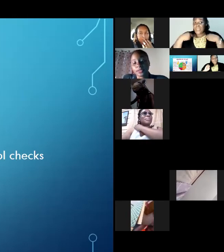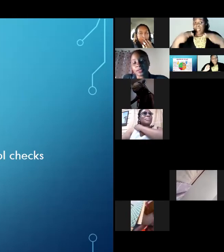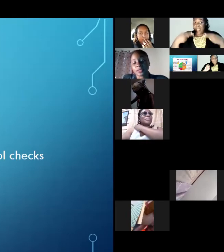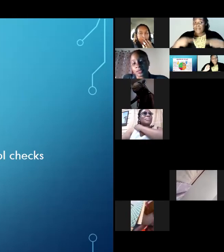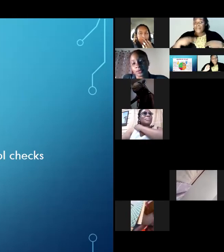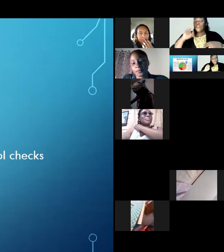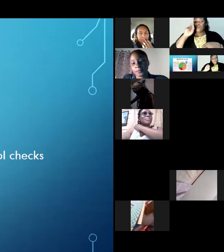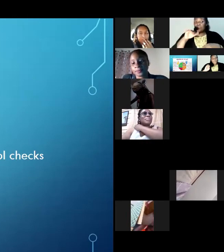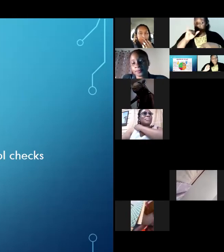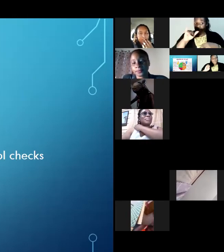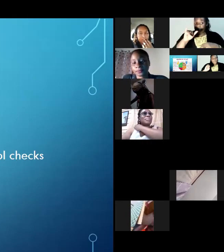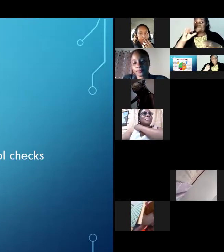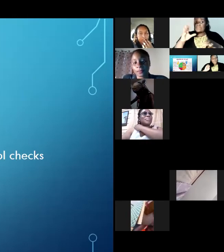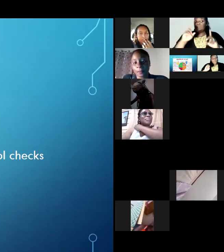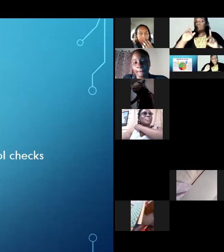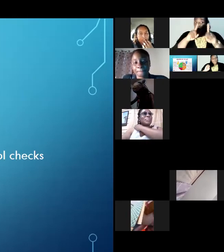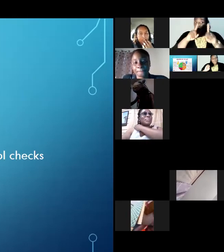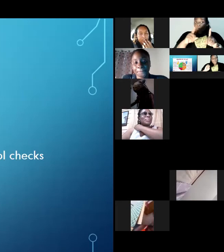once a year.